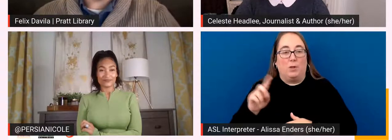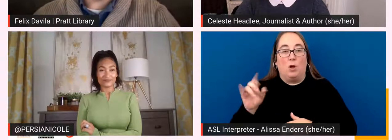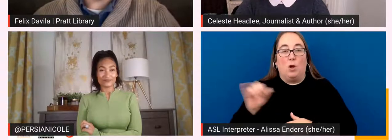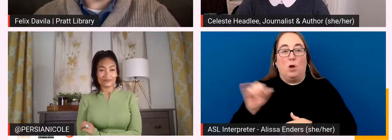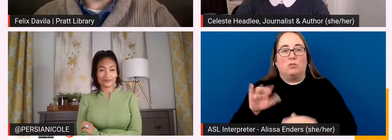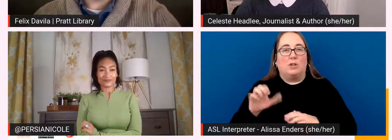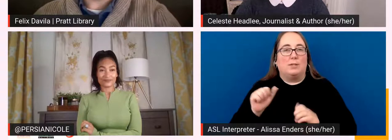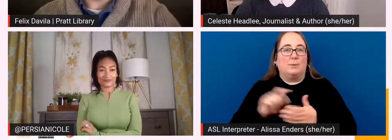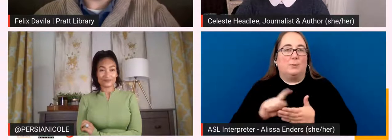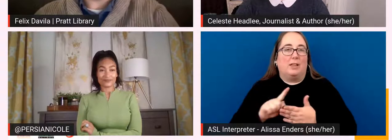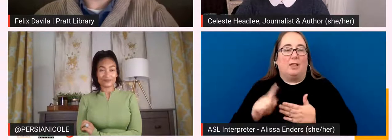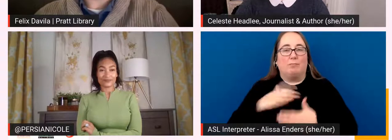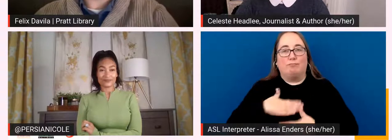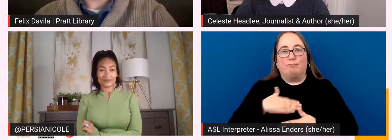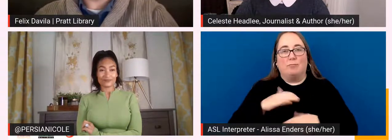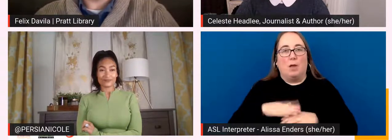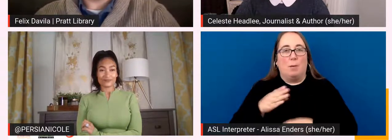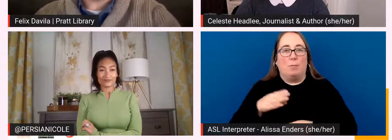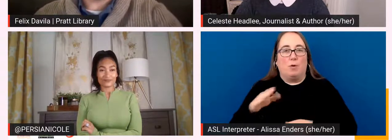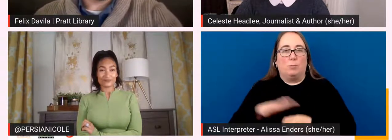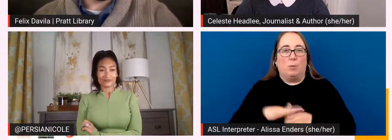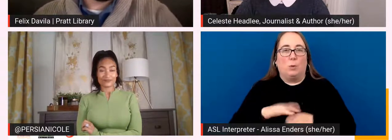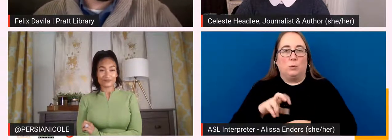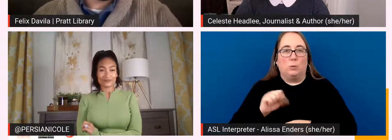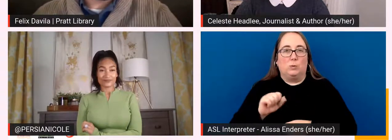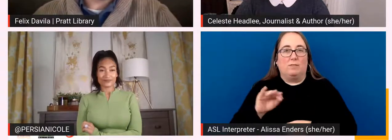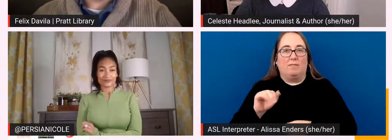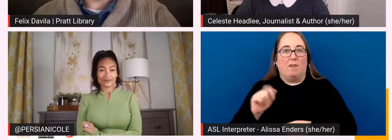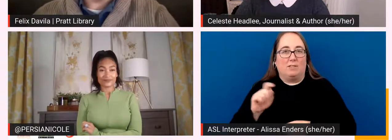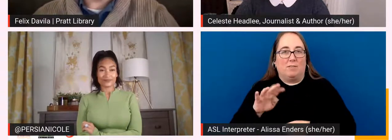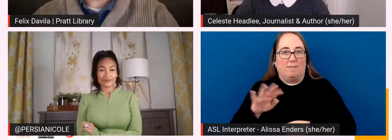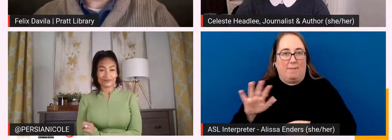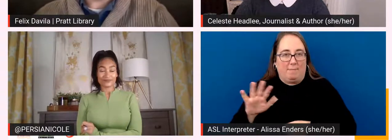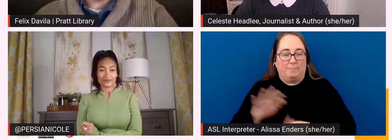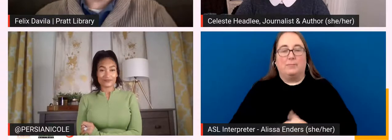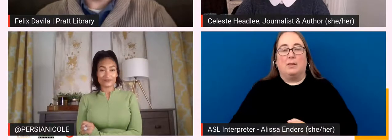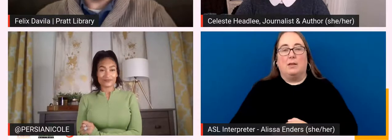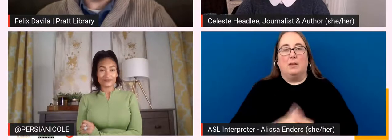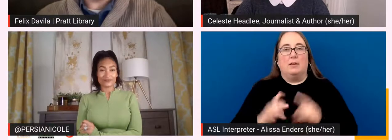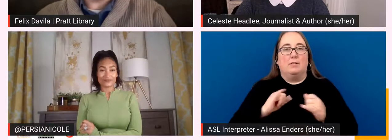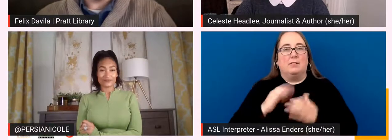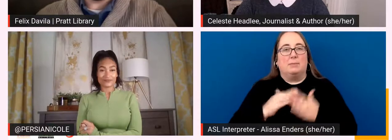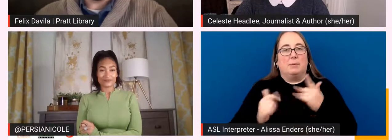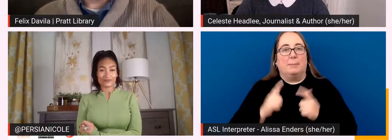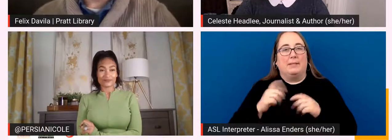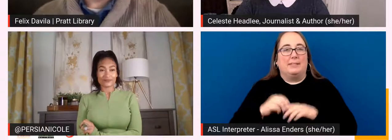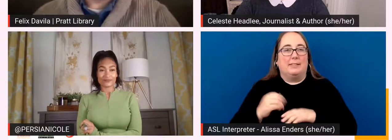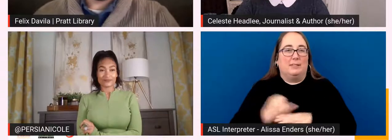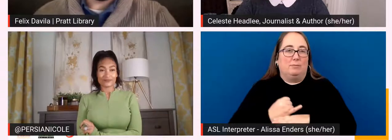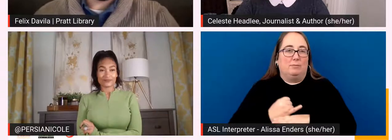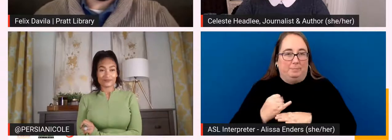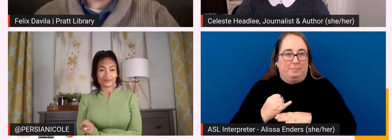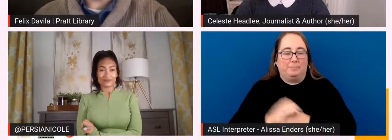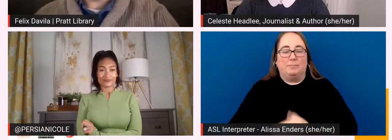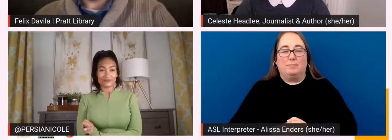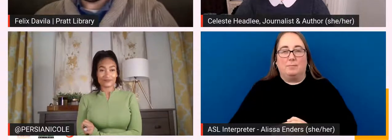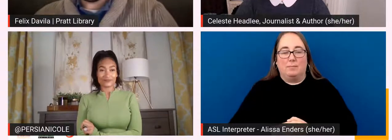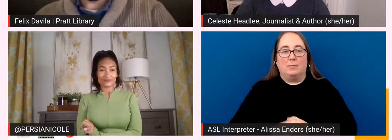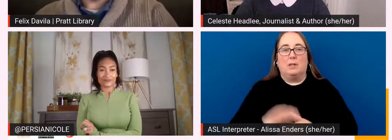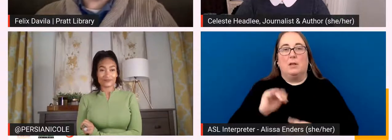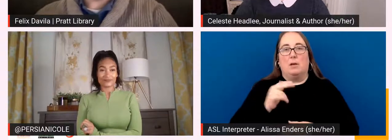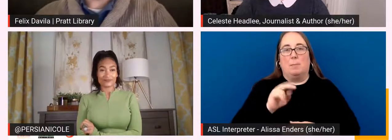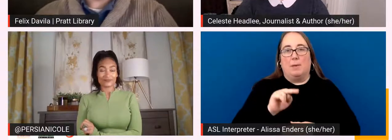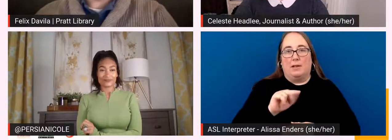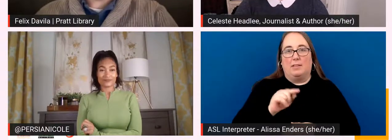weekly entertainment on Baltimore's local news station, Fox 45. Persia has interviewed some of the biggest in the industry, Megan Thee Stallion,